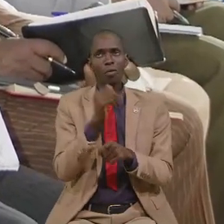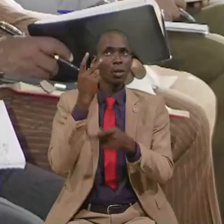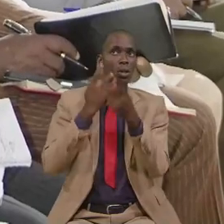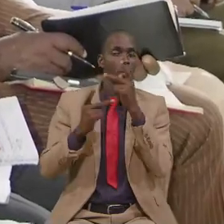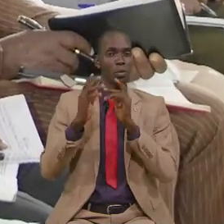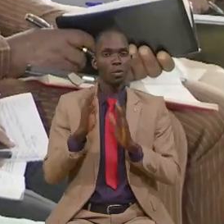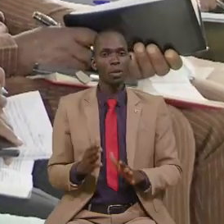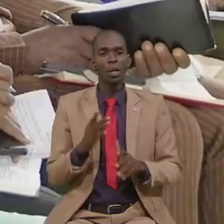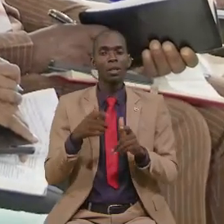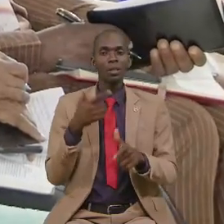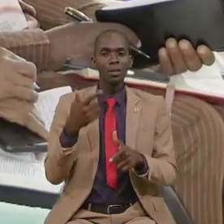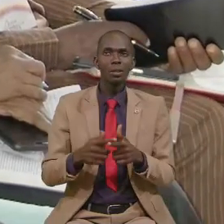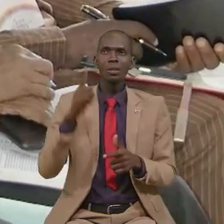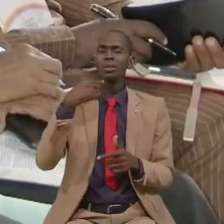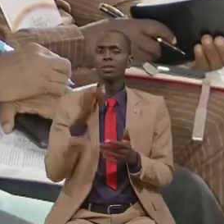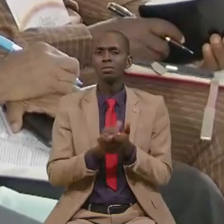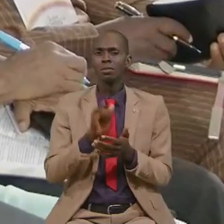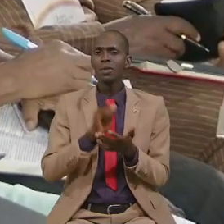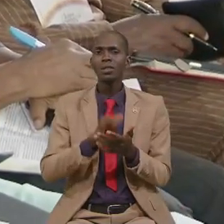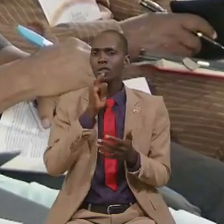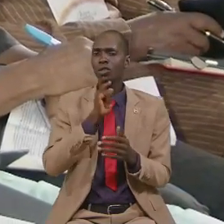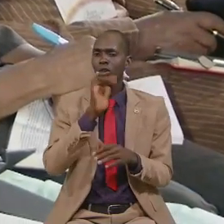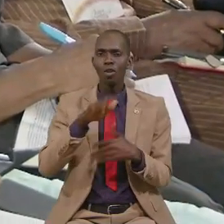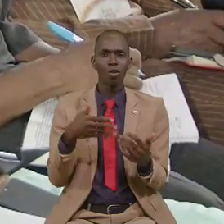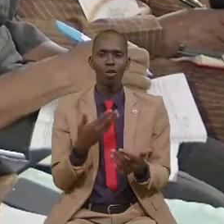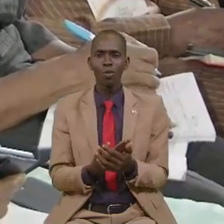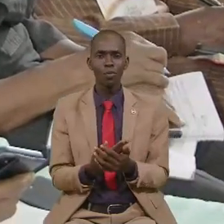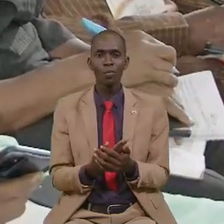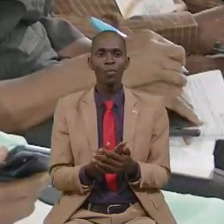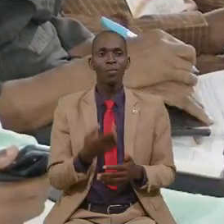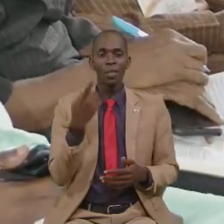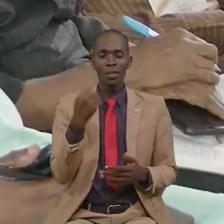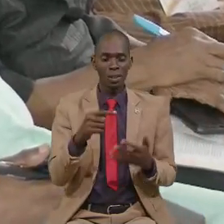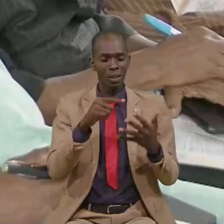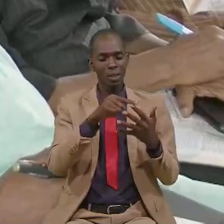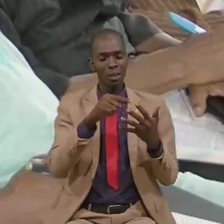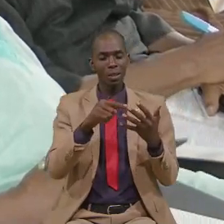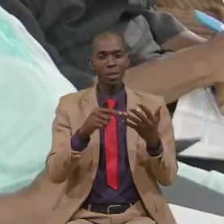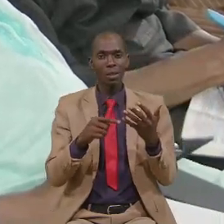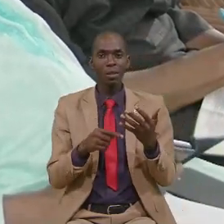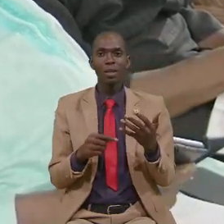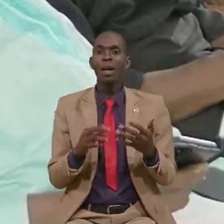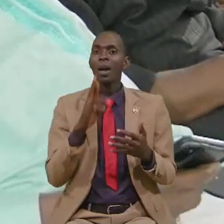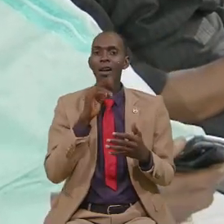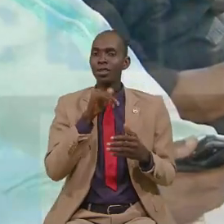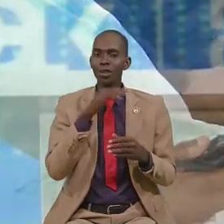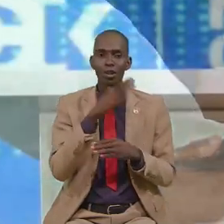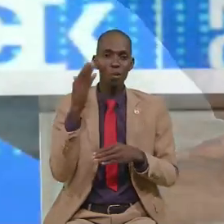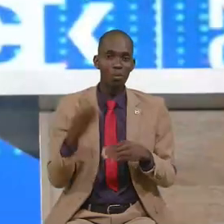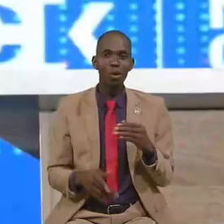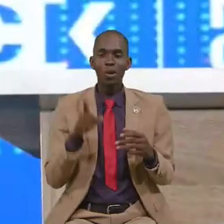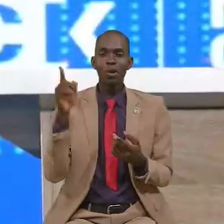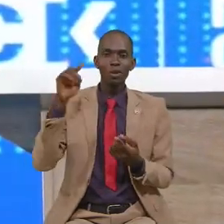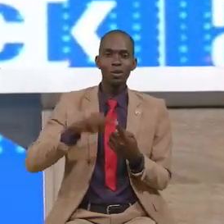he said, come, the fingers on your hand are not complete until you